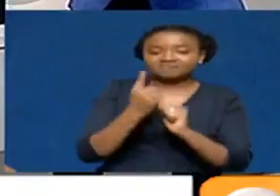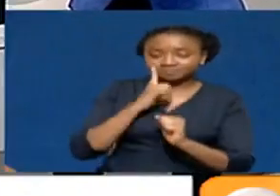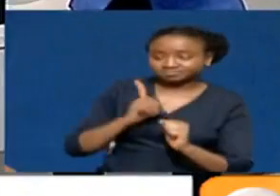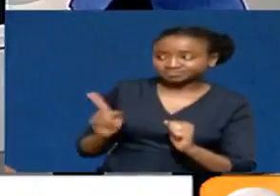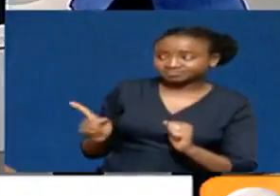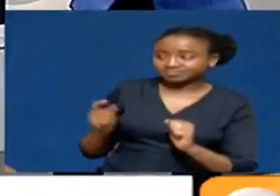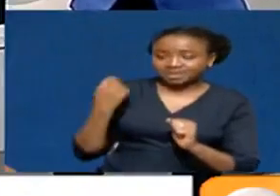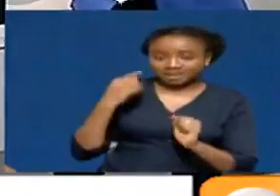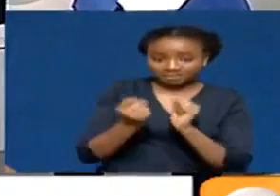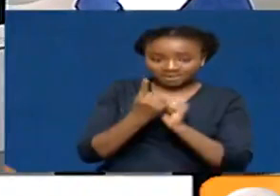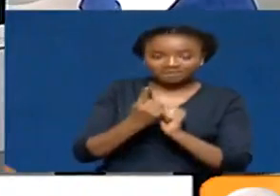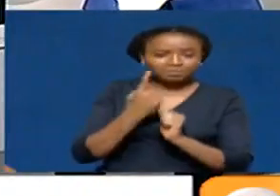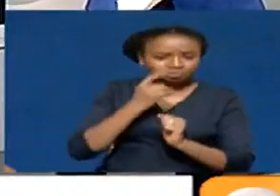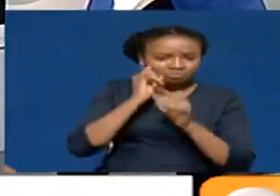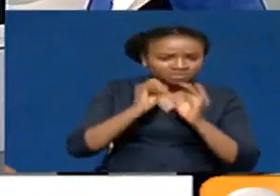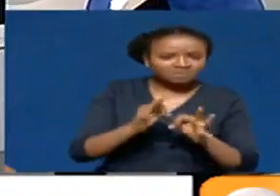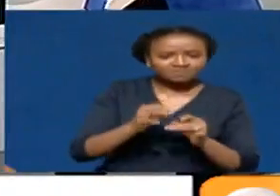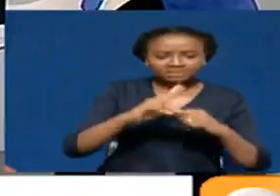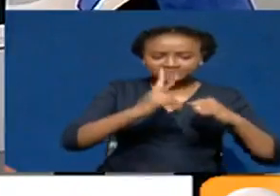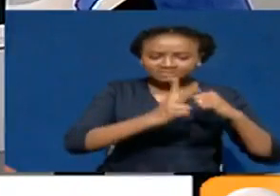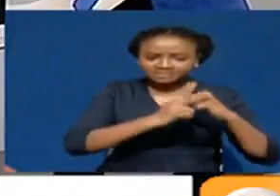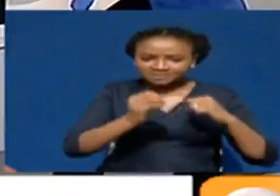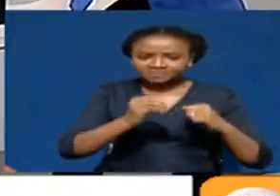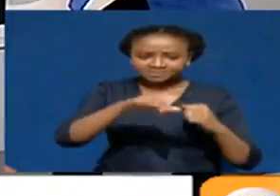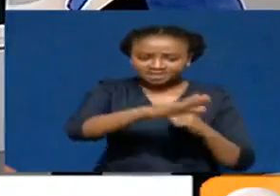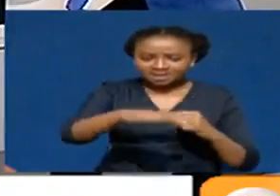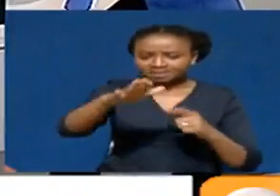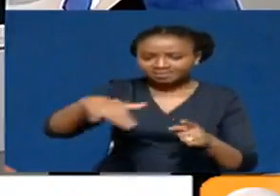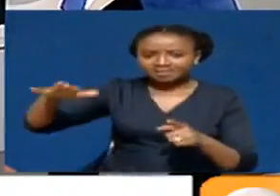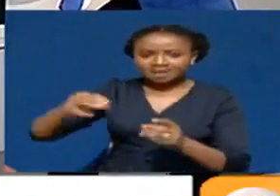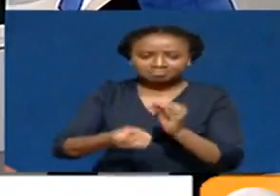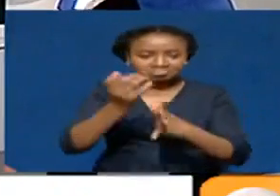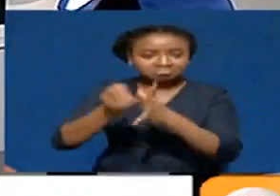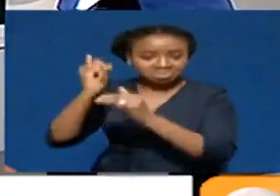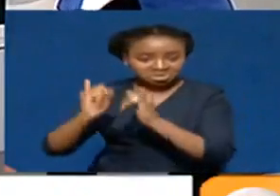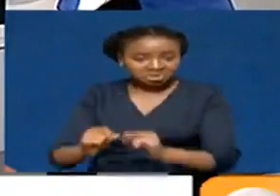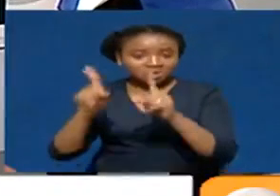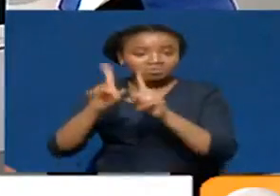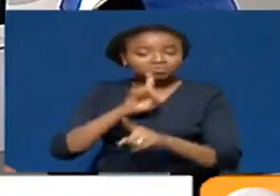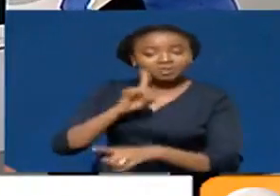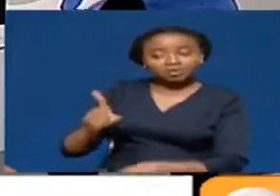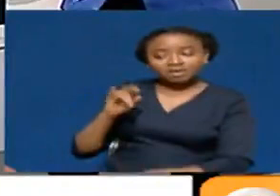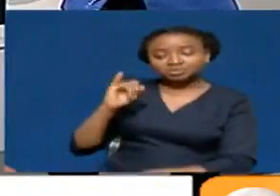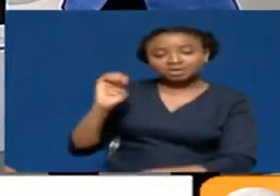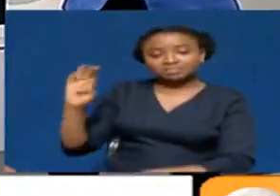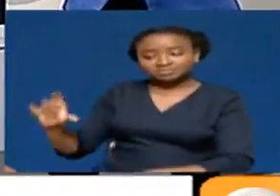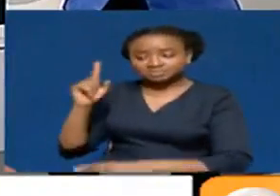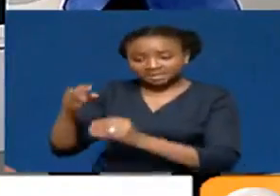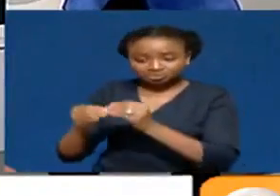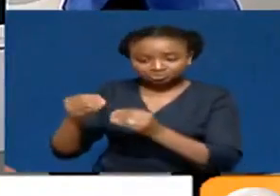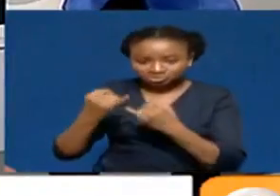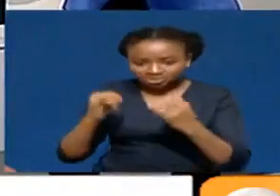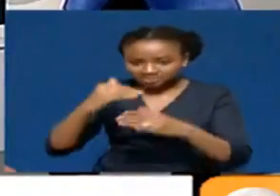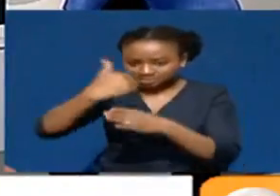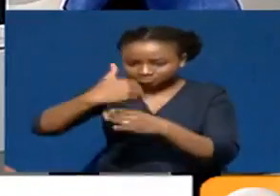ordered that the allocation of those new electoral units and the attempt to direct the IEBC on its function of